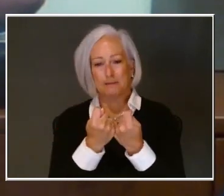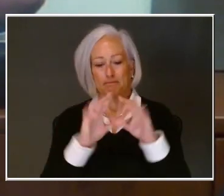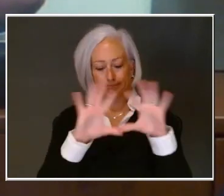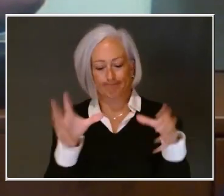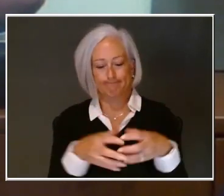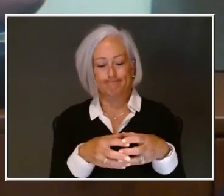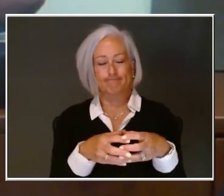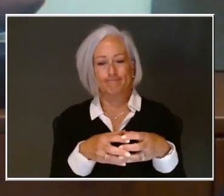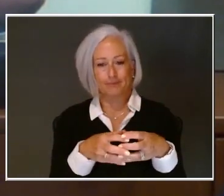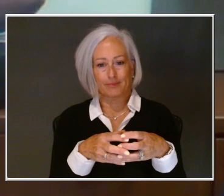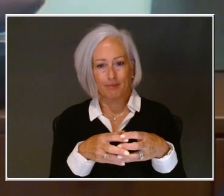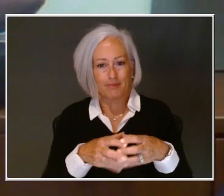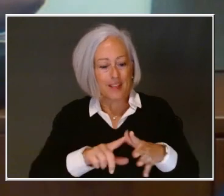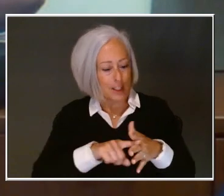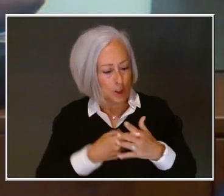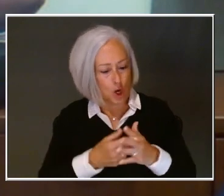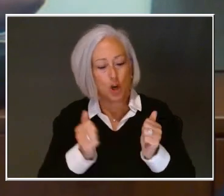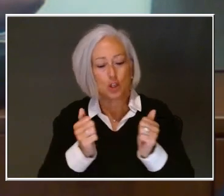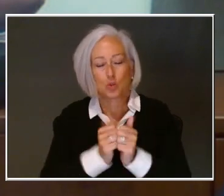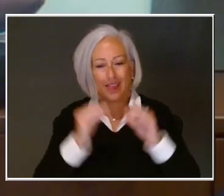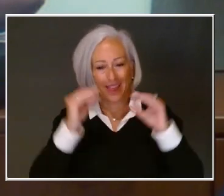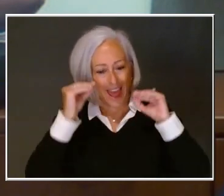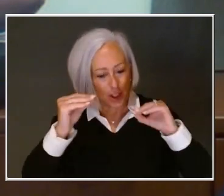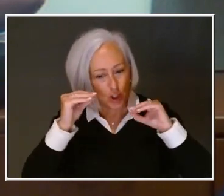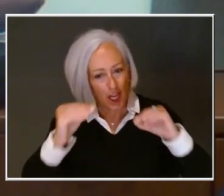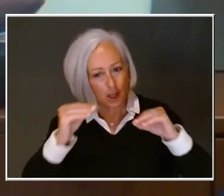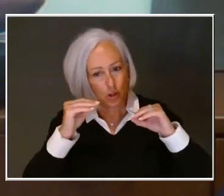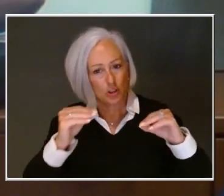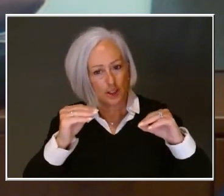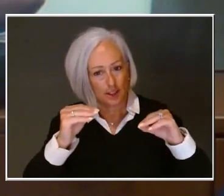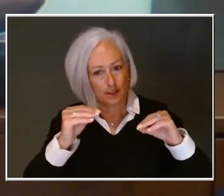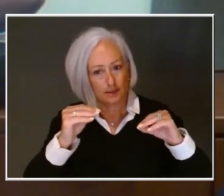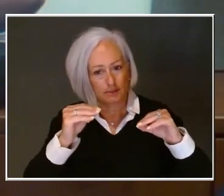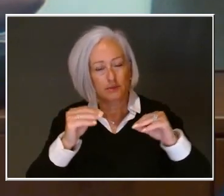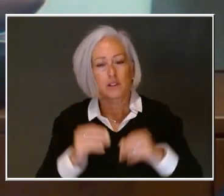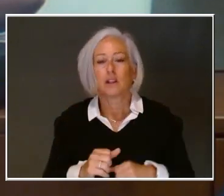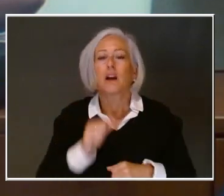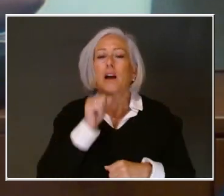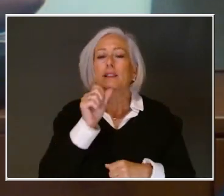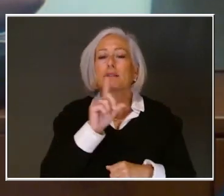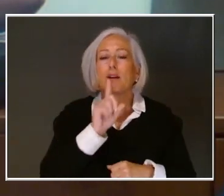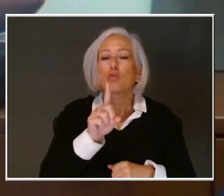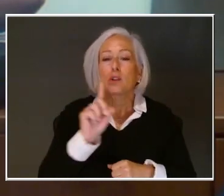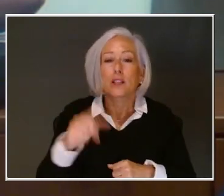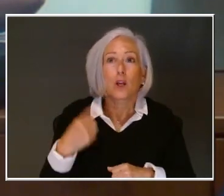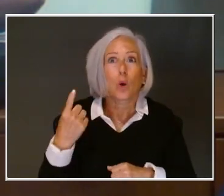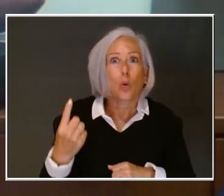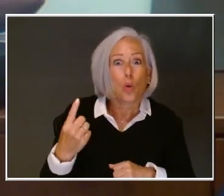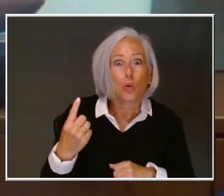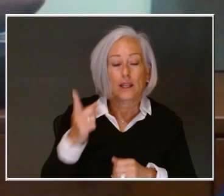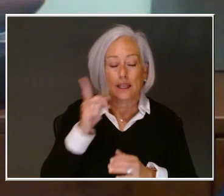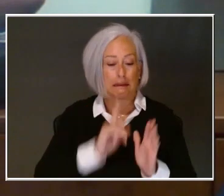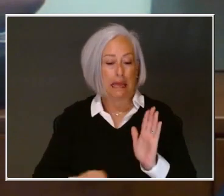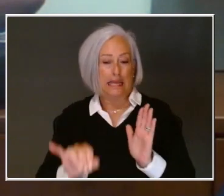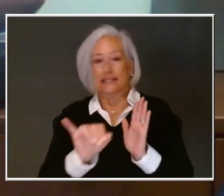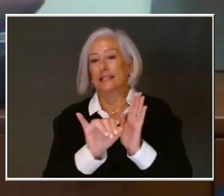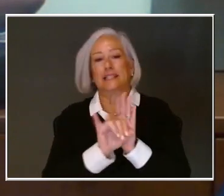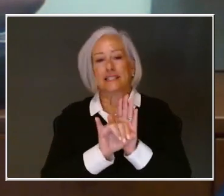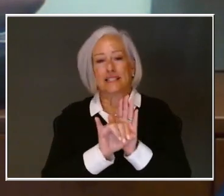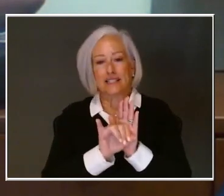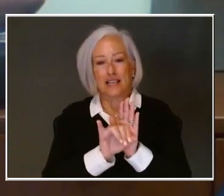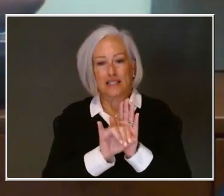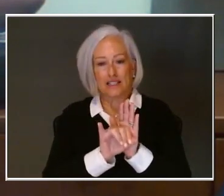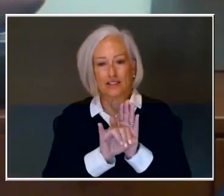it really starts again with education, and it's not necessarily about identifying every